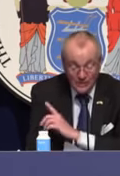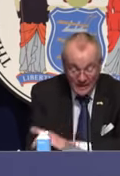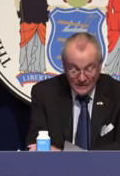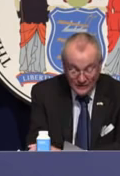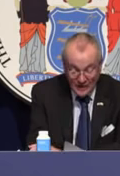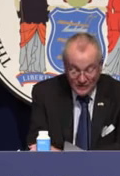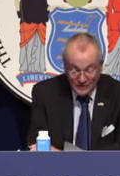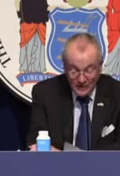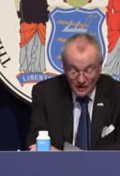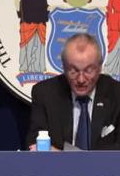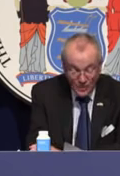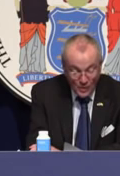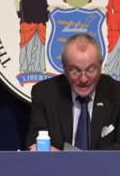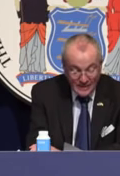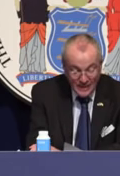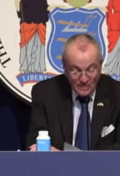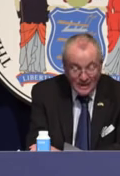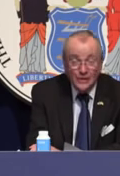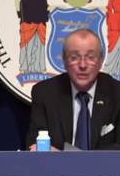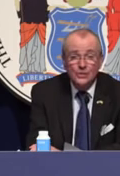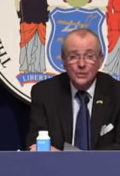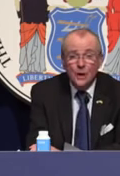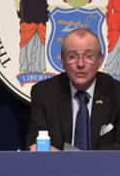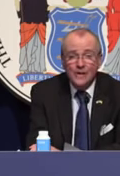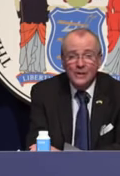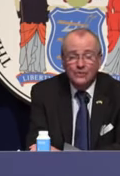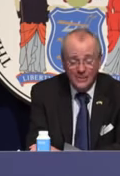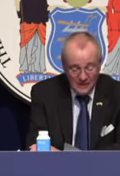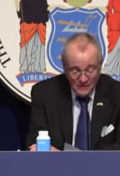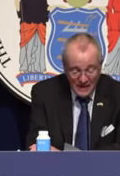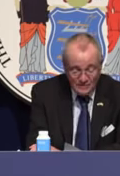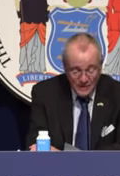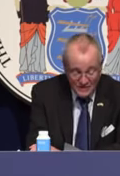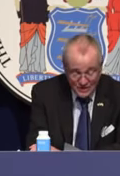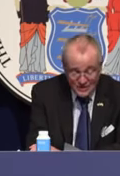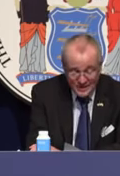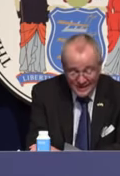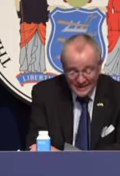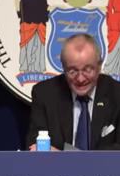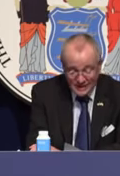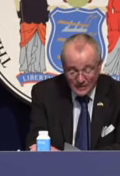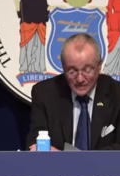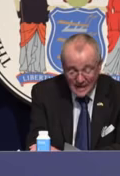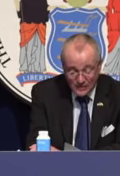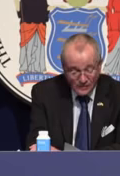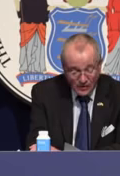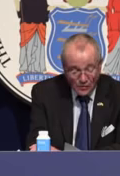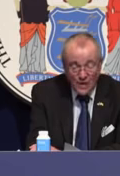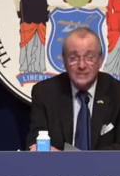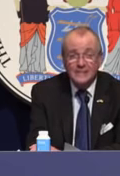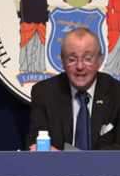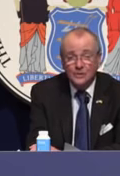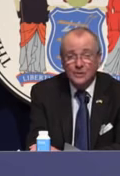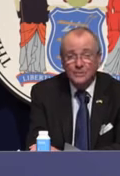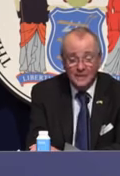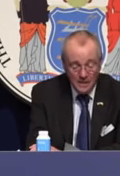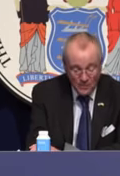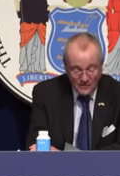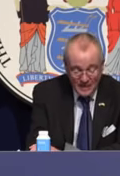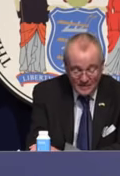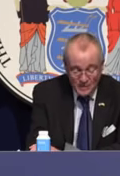using donated funds over the weekend, they brought 275 pizzas and delivered them to houses across the